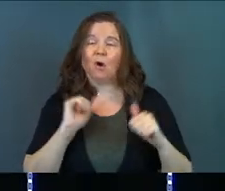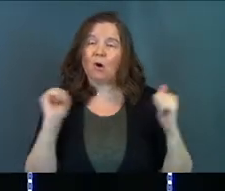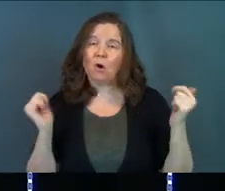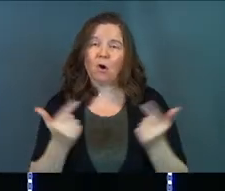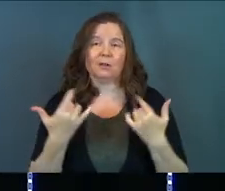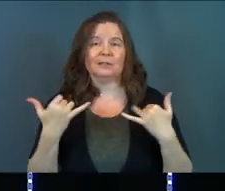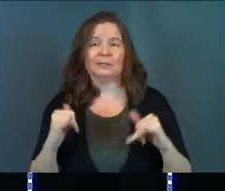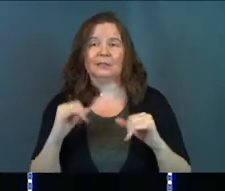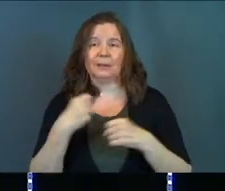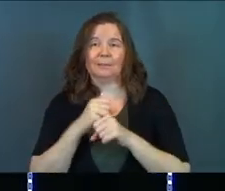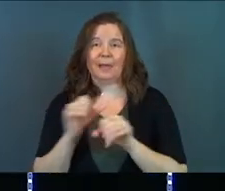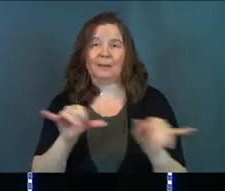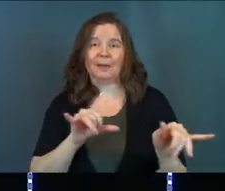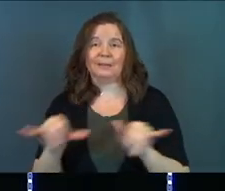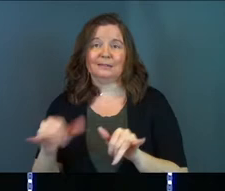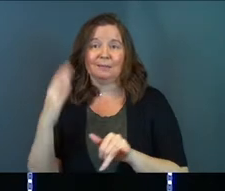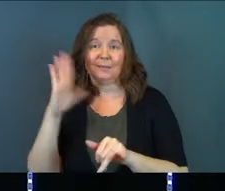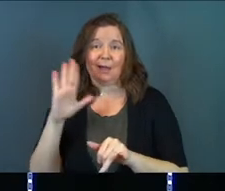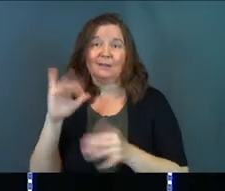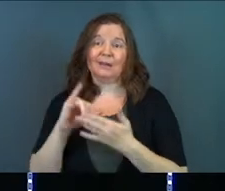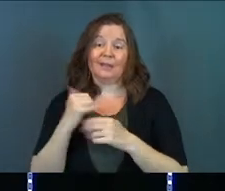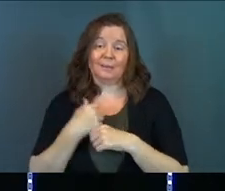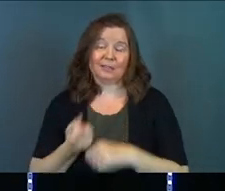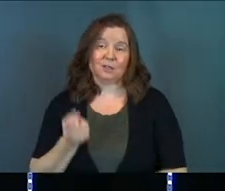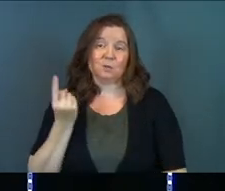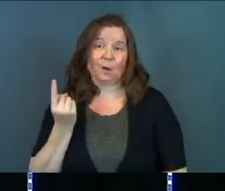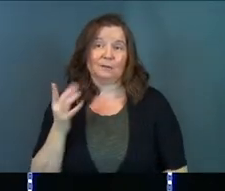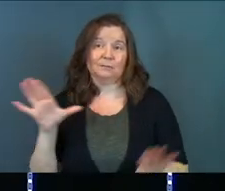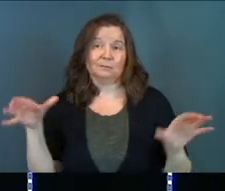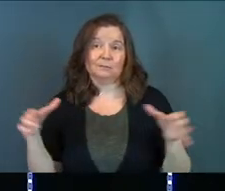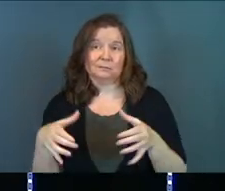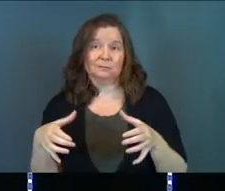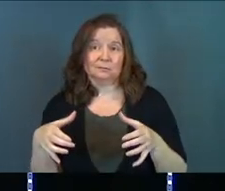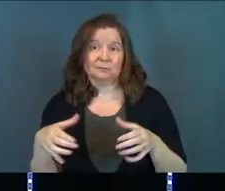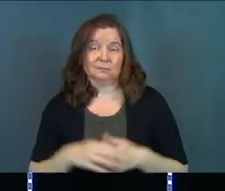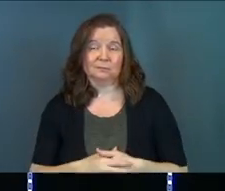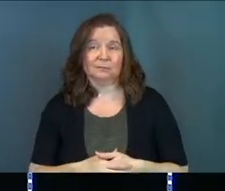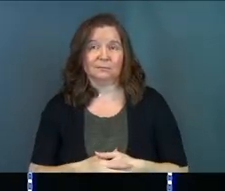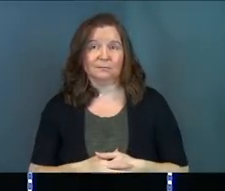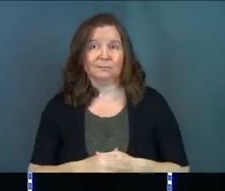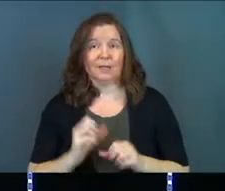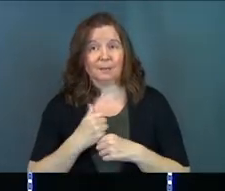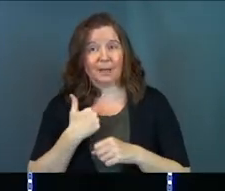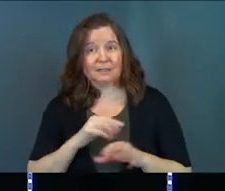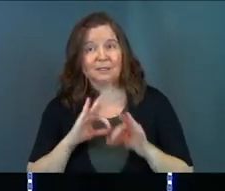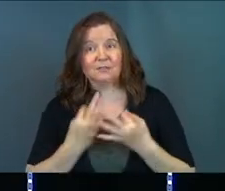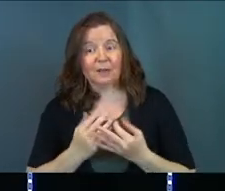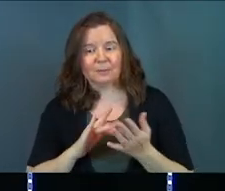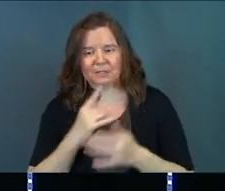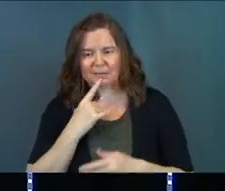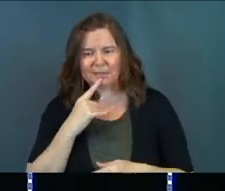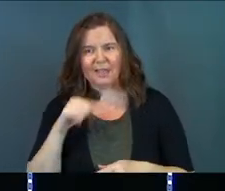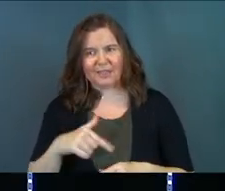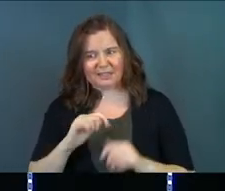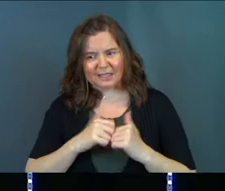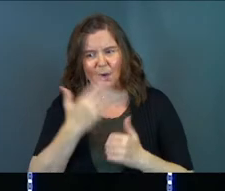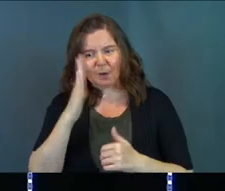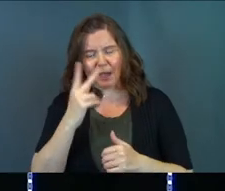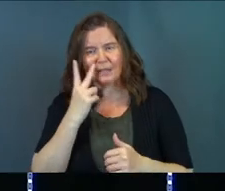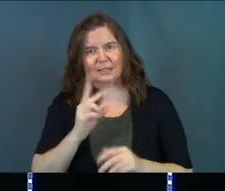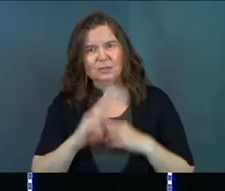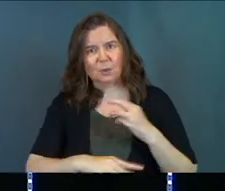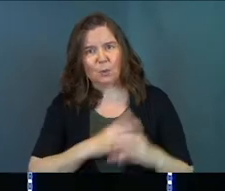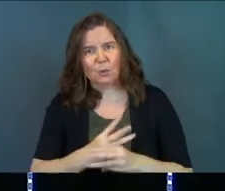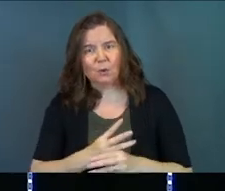you are all made by the same manufacturer, and that makes us one. It makes us family. And James is saying, listen, this is how God sees